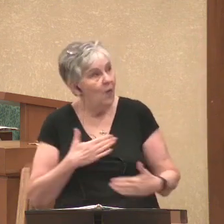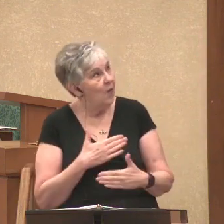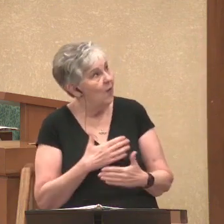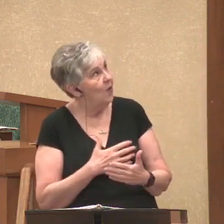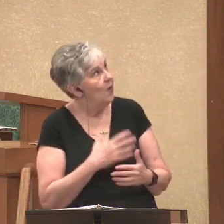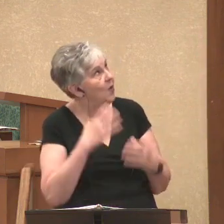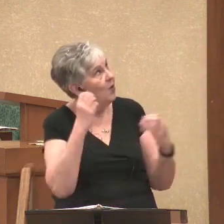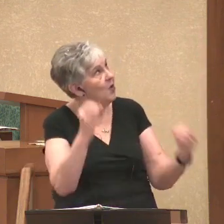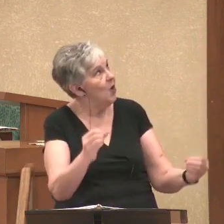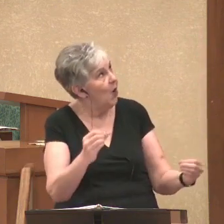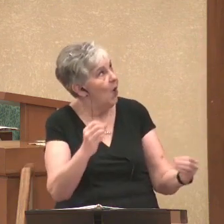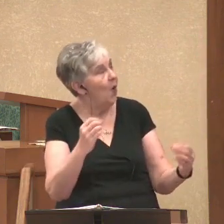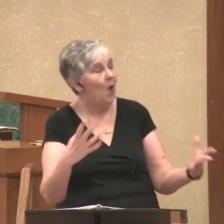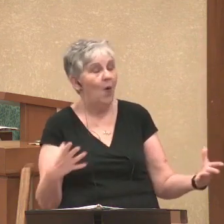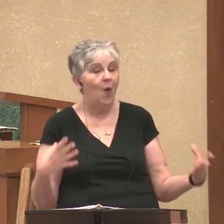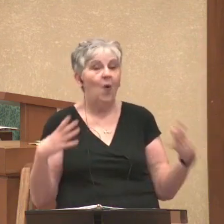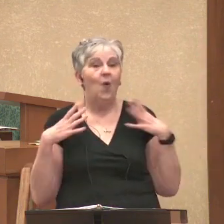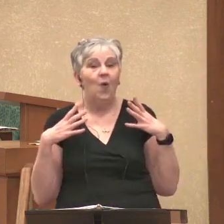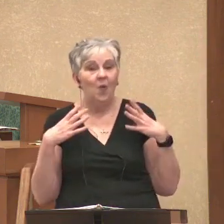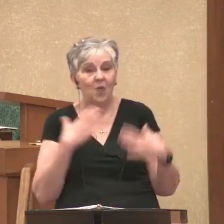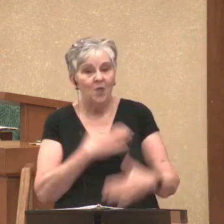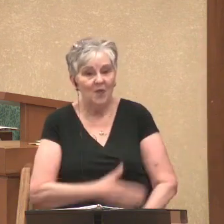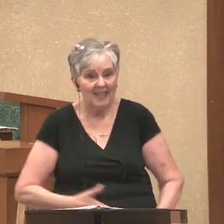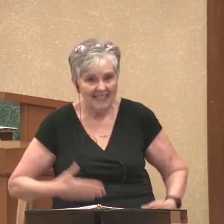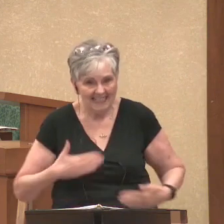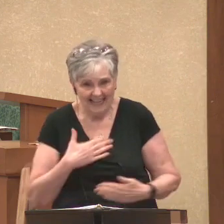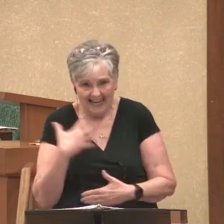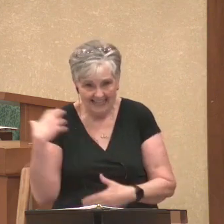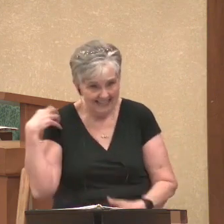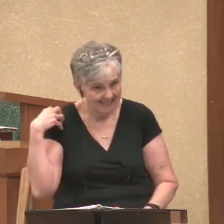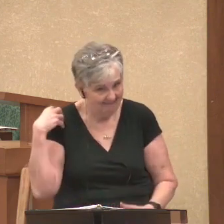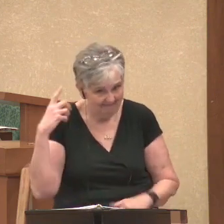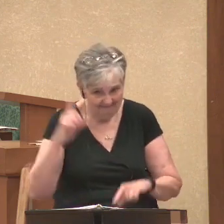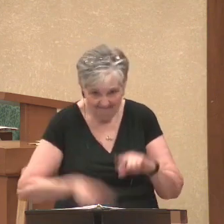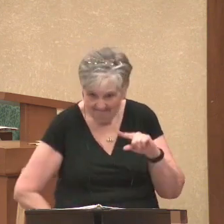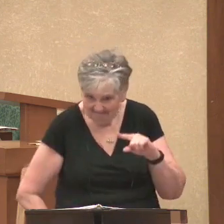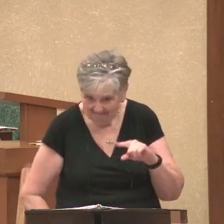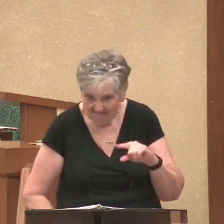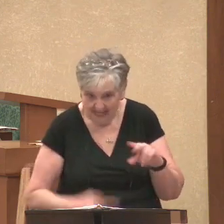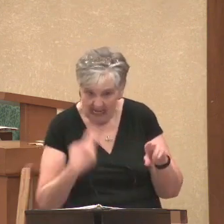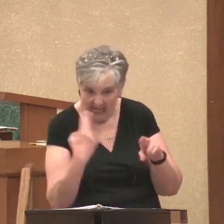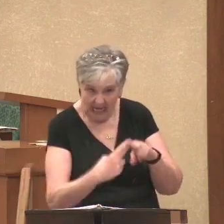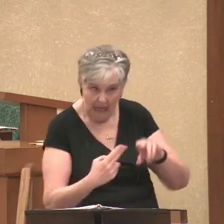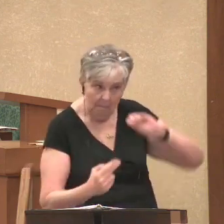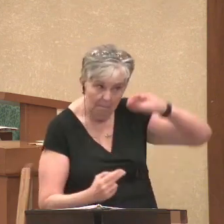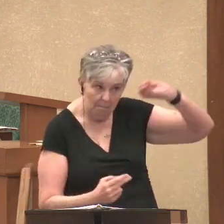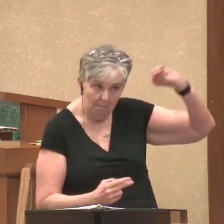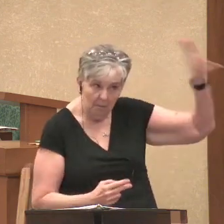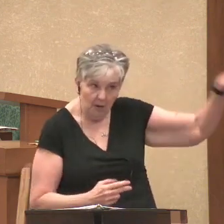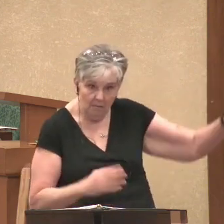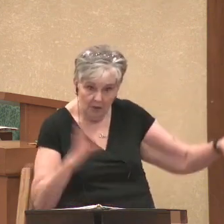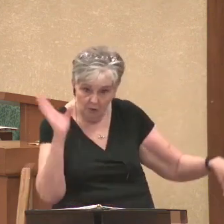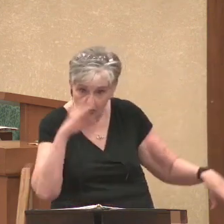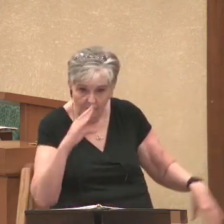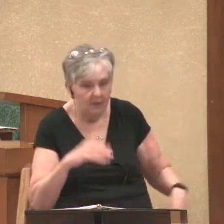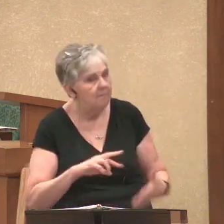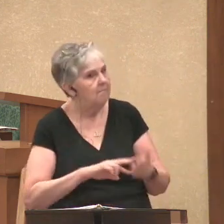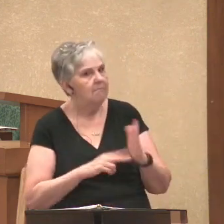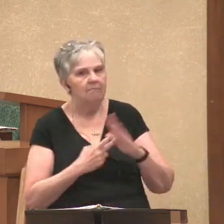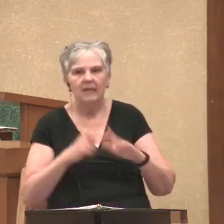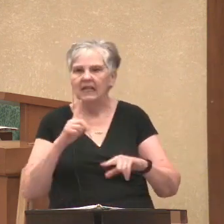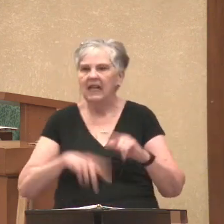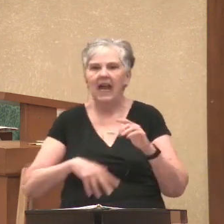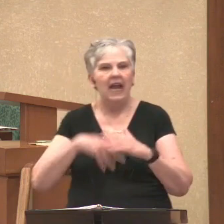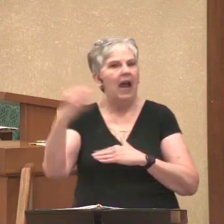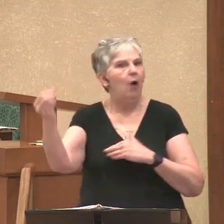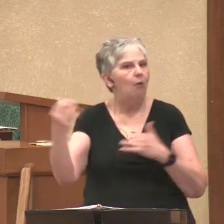It says no recess. So in that class, if your name goes on the board and you're in trouble, then you don't get to go out